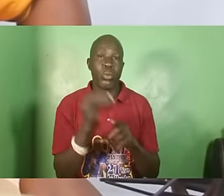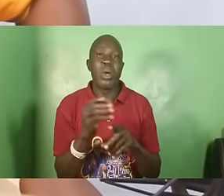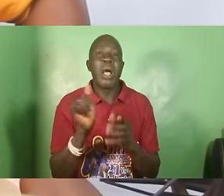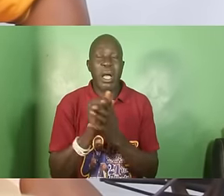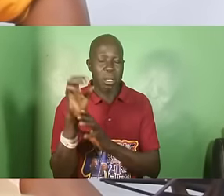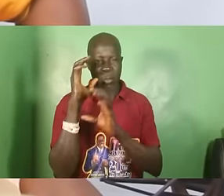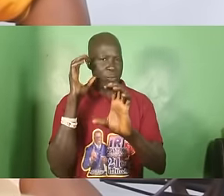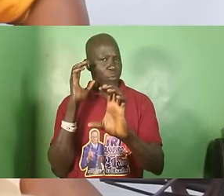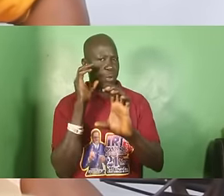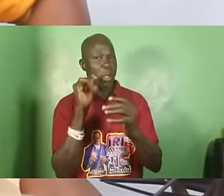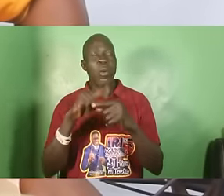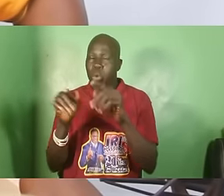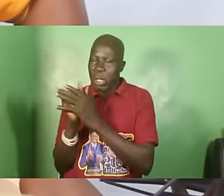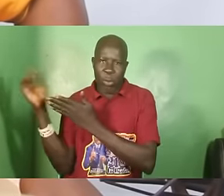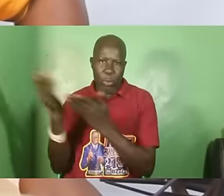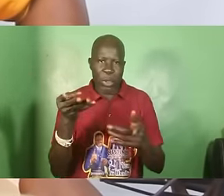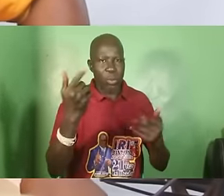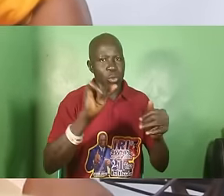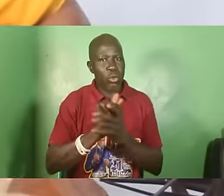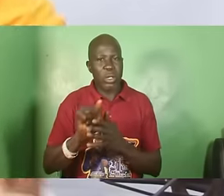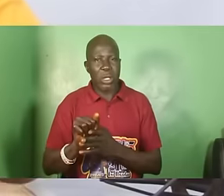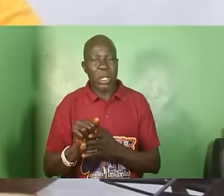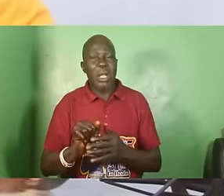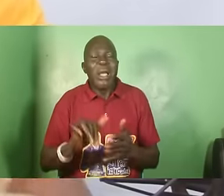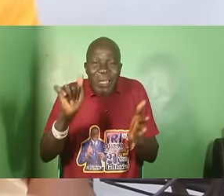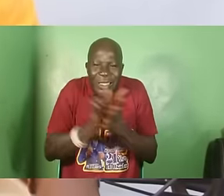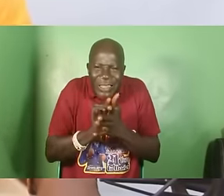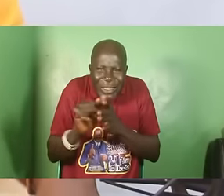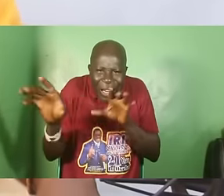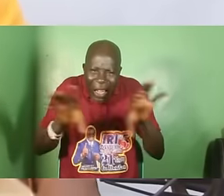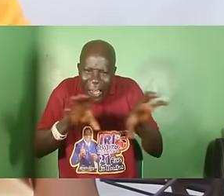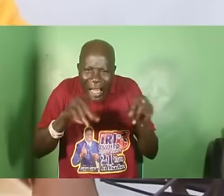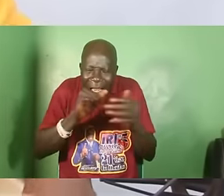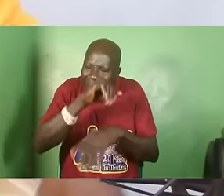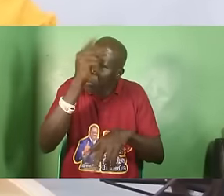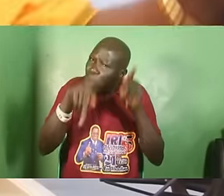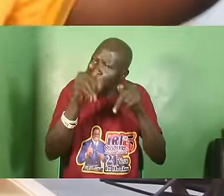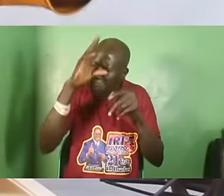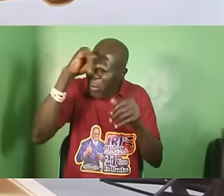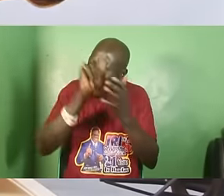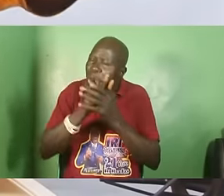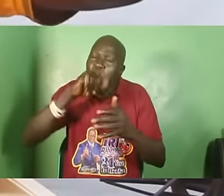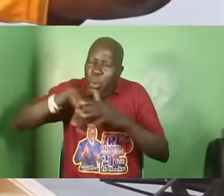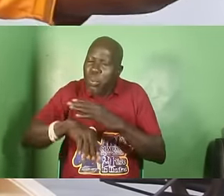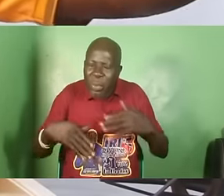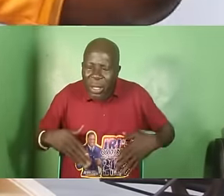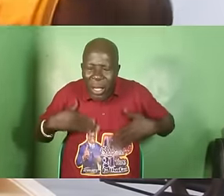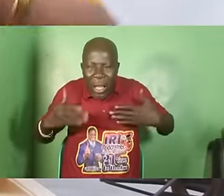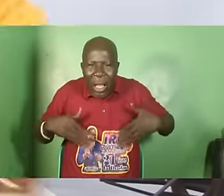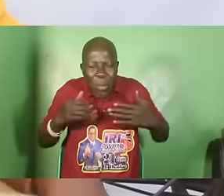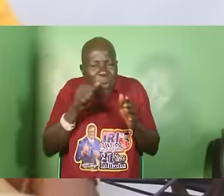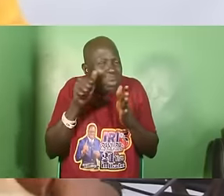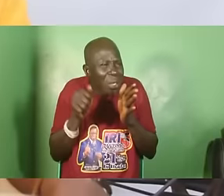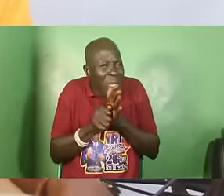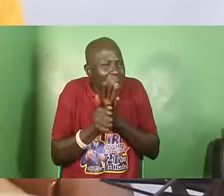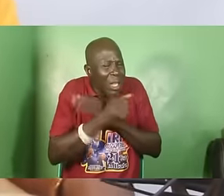videos and his videos. Mo ma gbe won wa. We will bring him live and direct. Iwo awon yi na de wa wa nu gbeko. Ta ti do awon yen nenu.